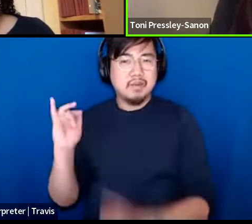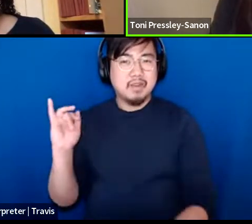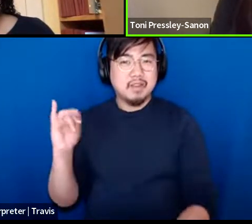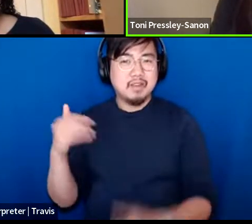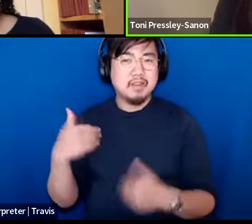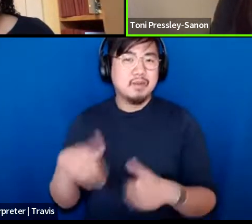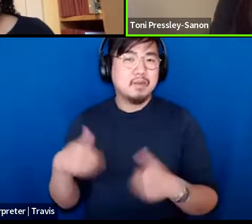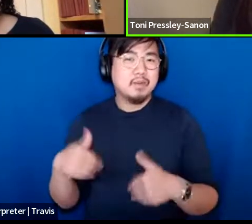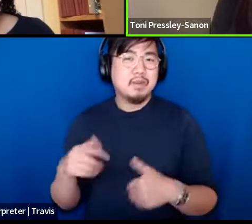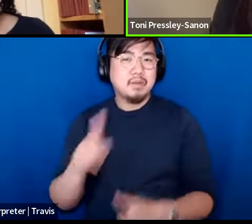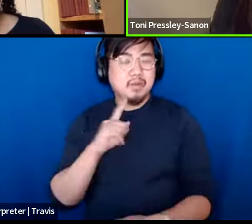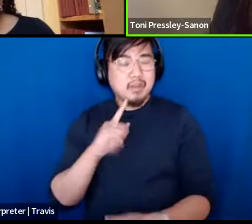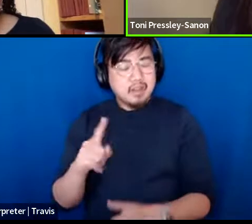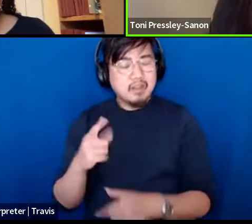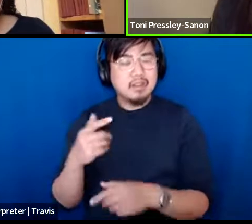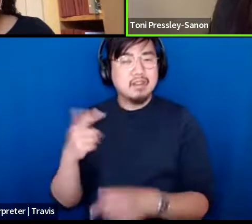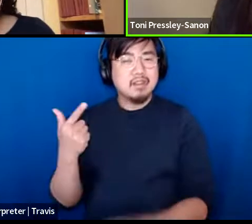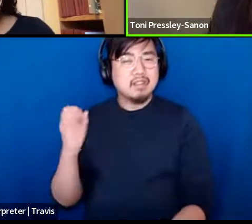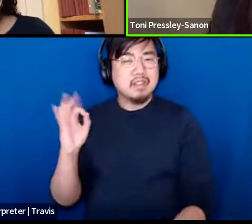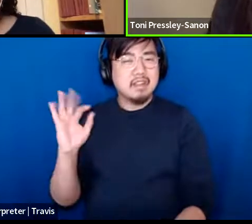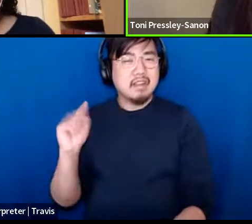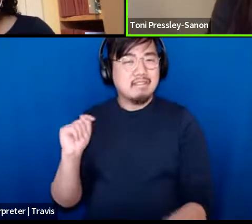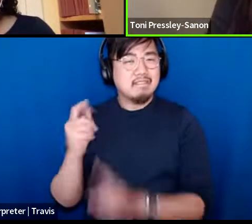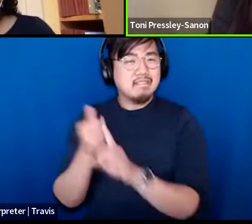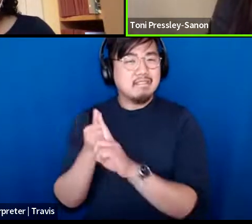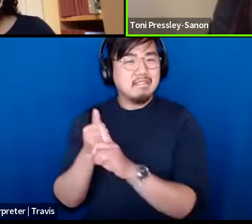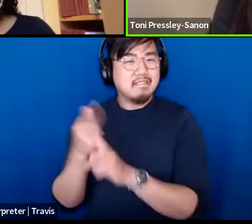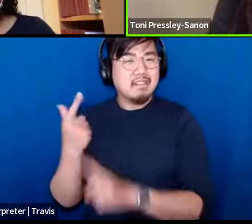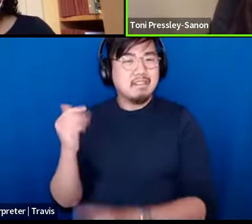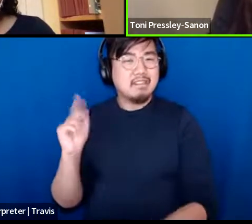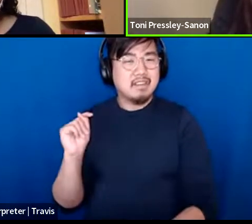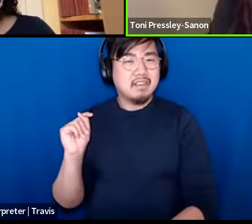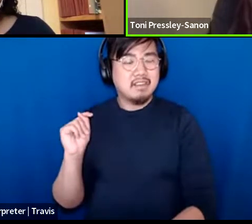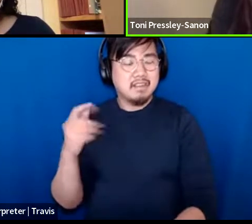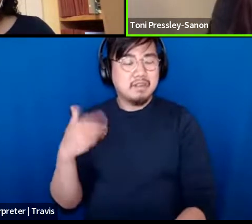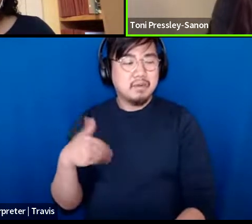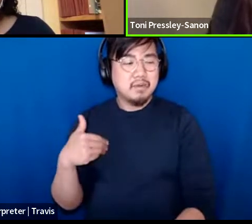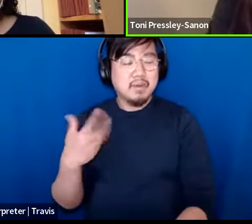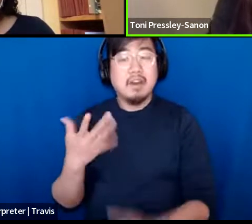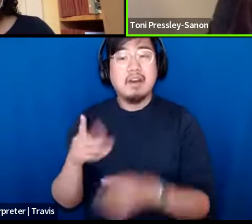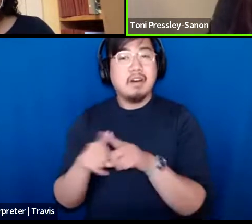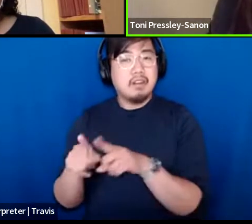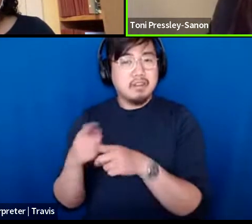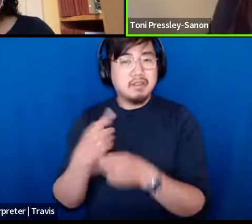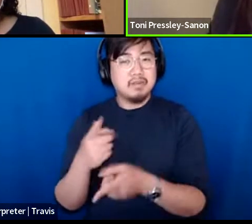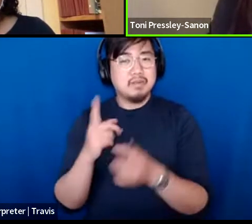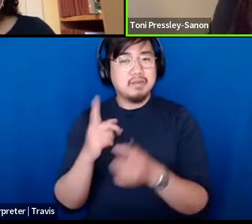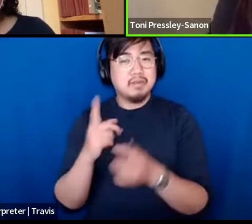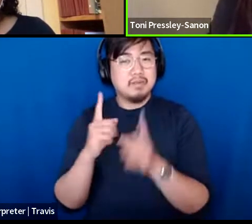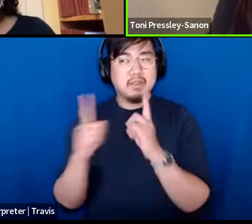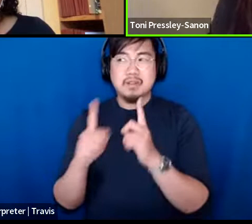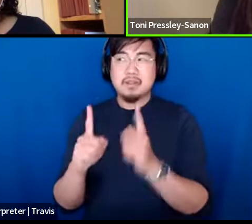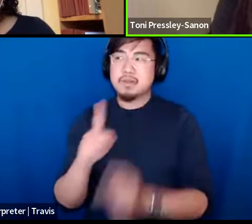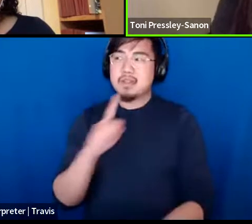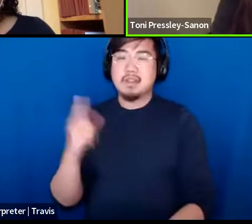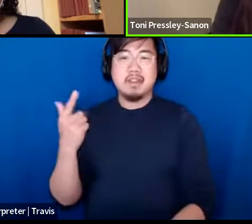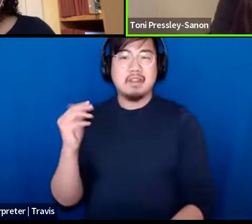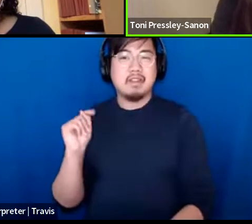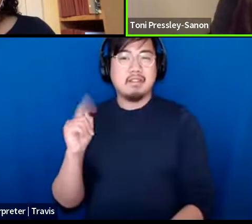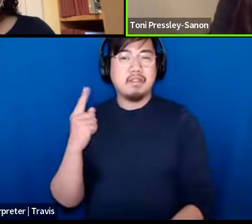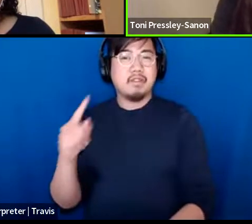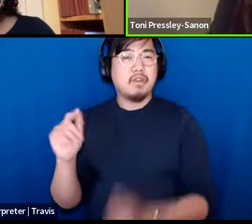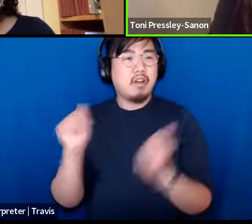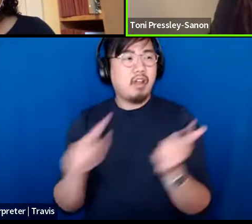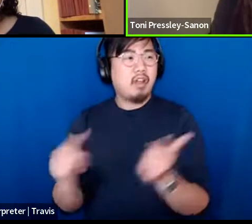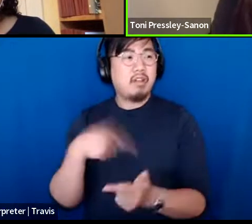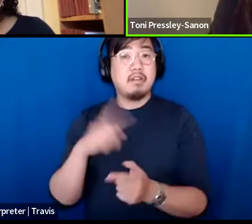quite a gift. And I will say that being in conversation with you is a gift to all of us, and to those of us who